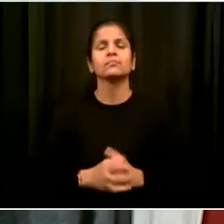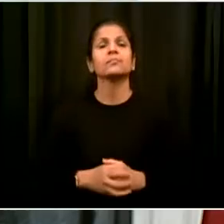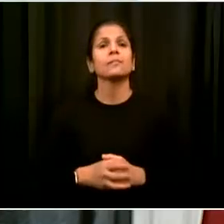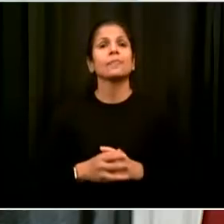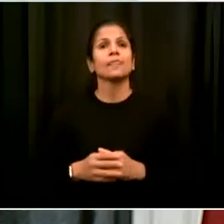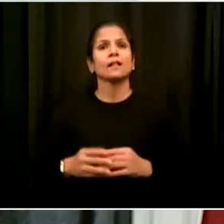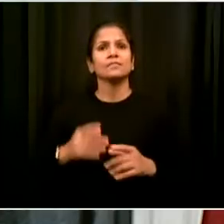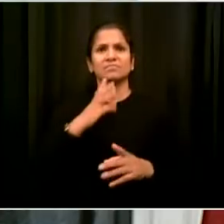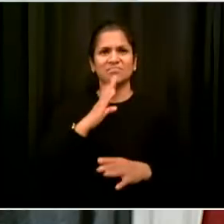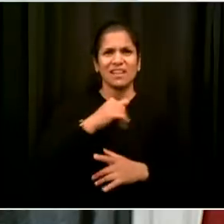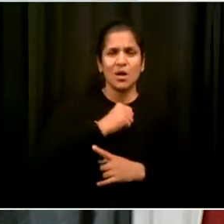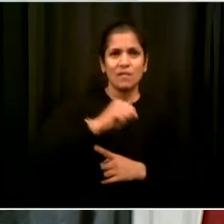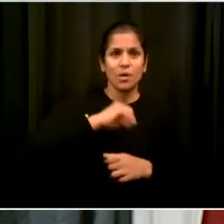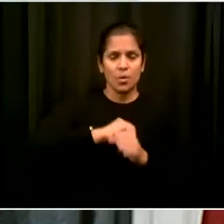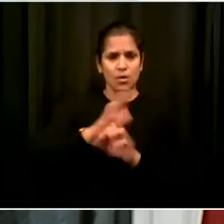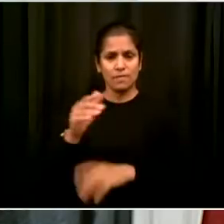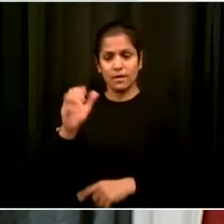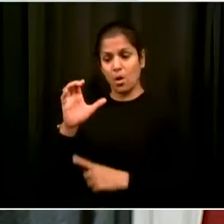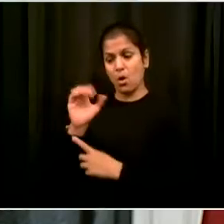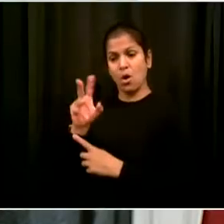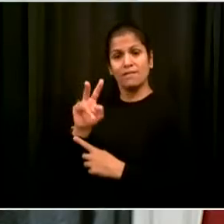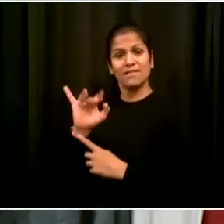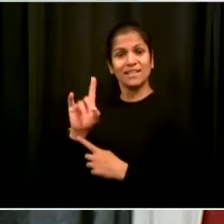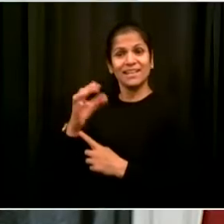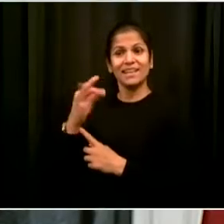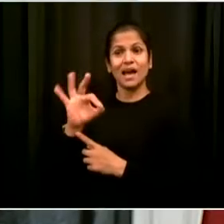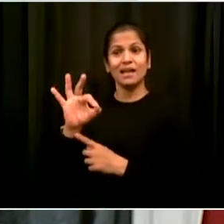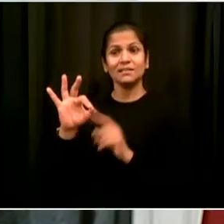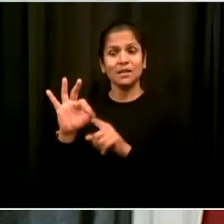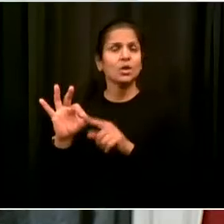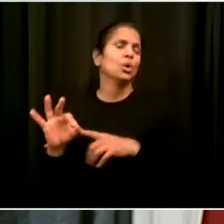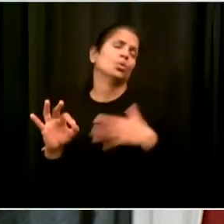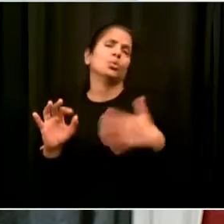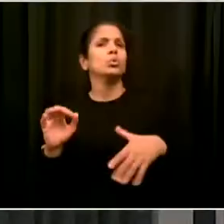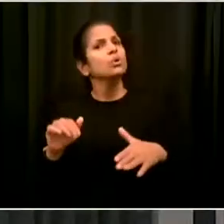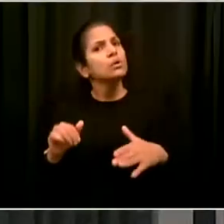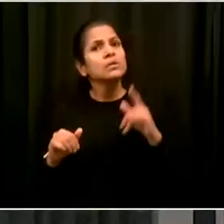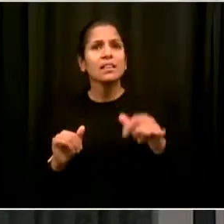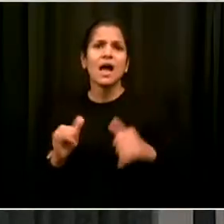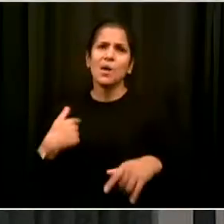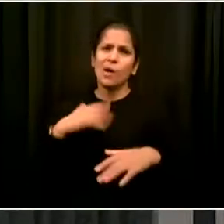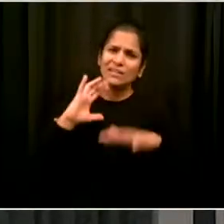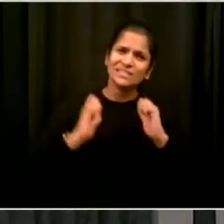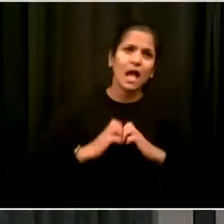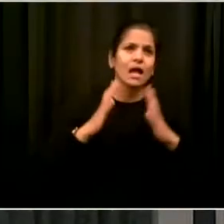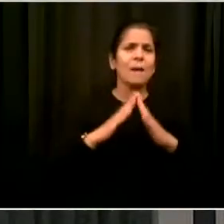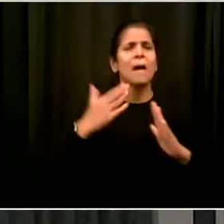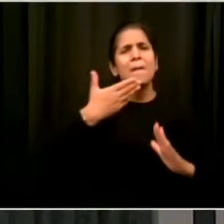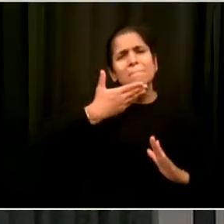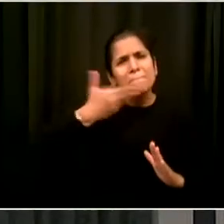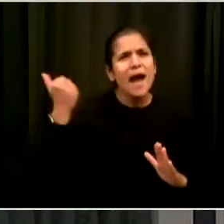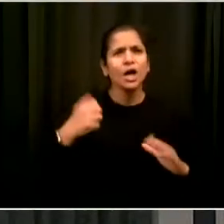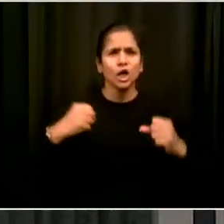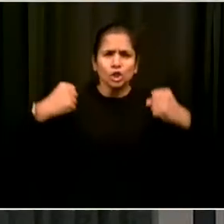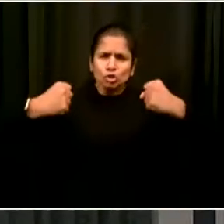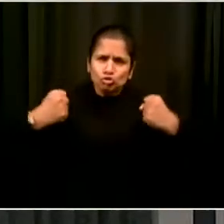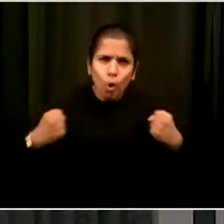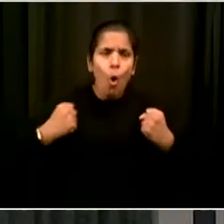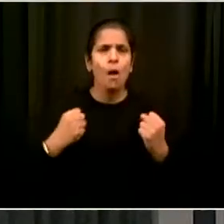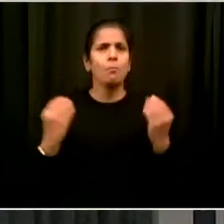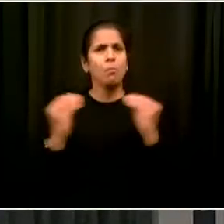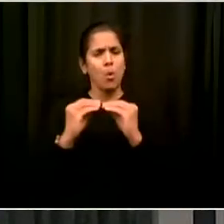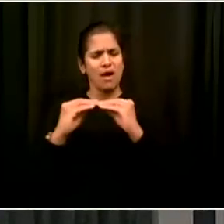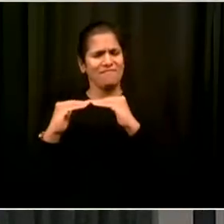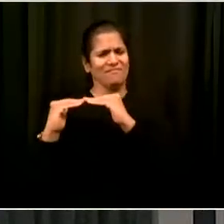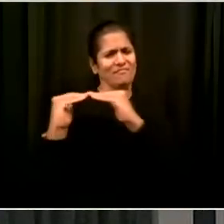in the vaccine while creating a stronger, more equitable, and healthier New York City. Thank you. Thank you so much, Deputy Mayor. And I want everyone